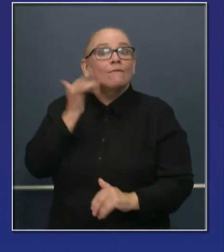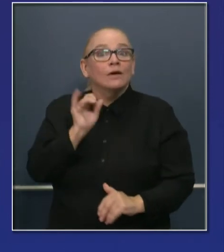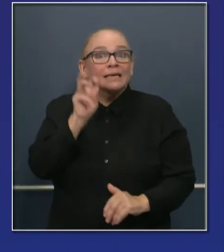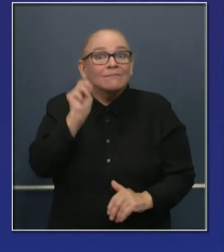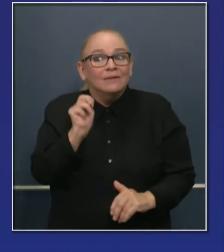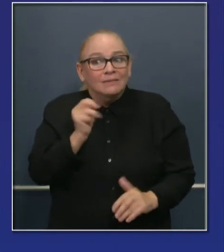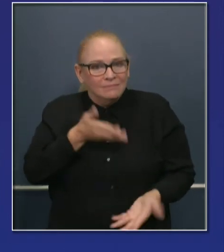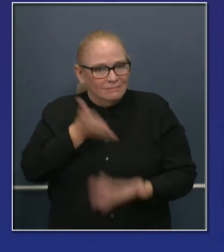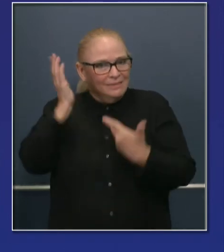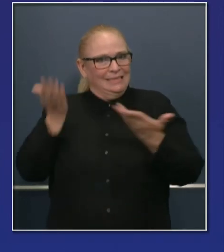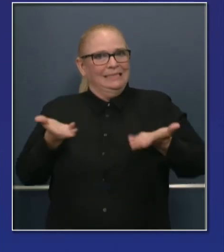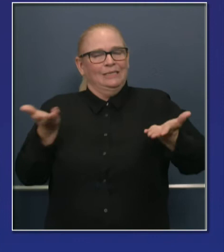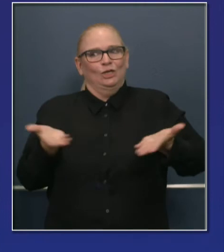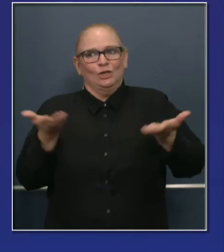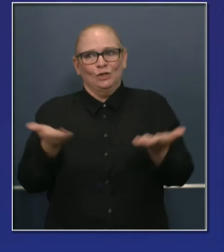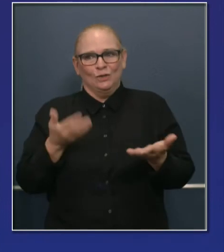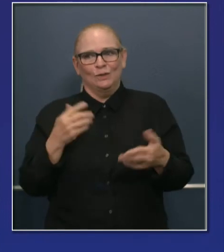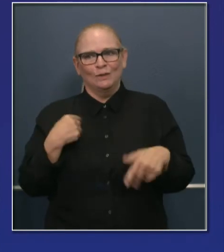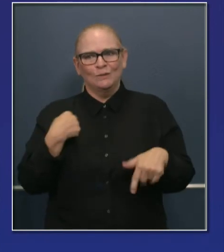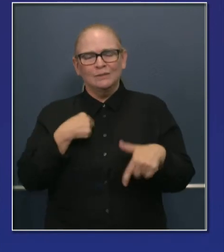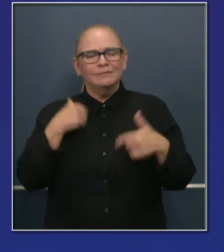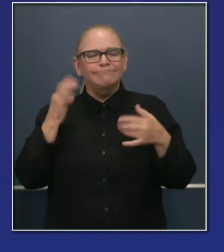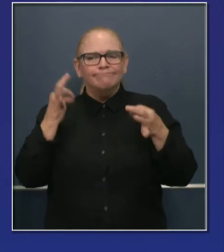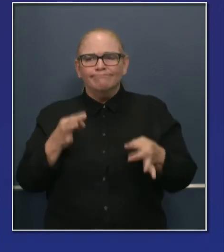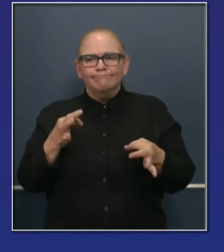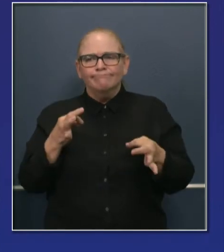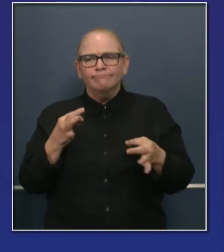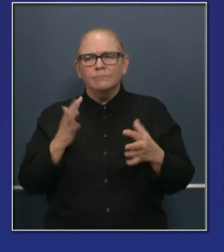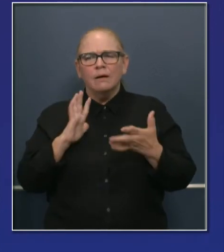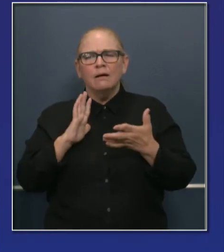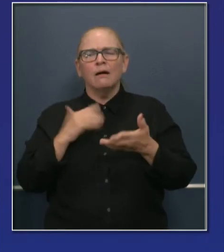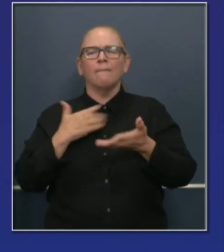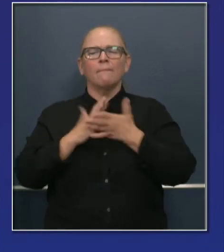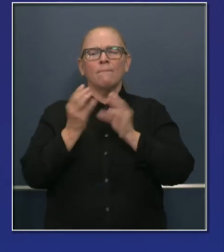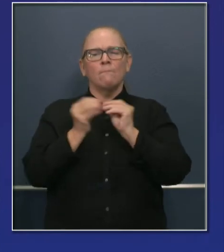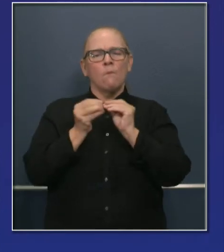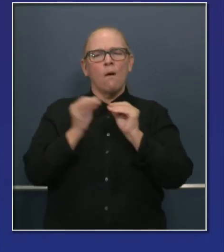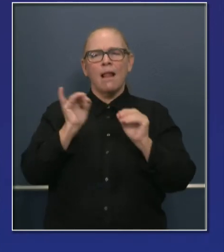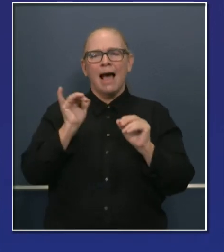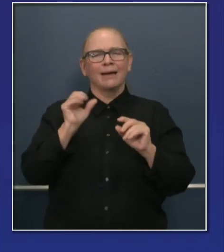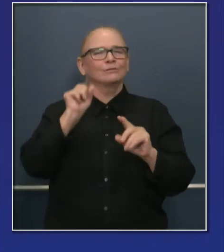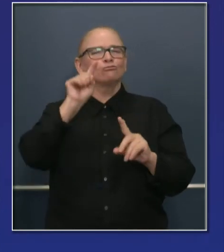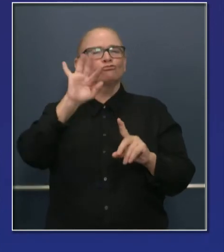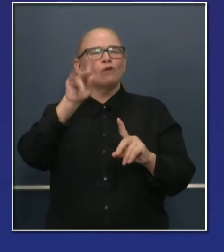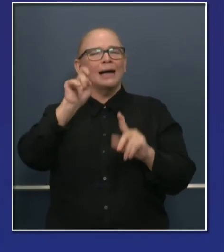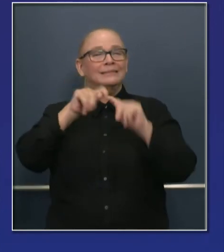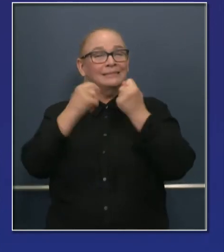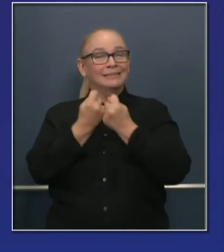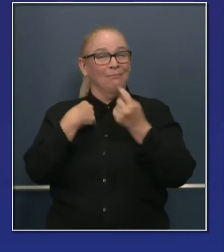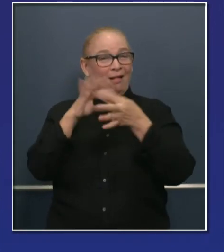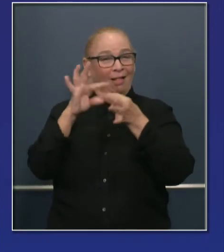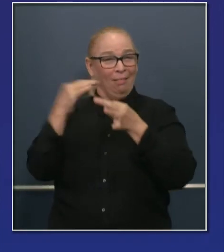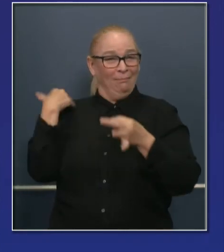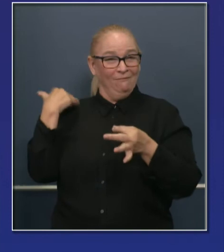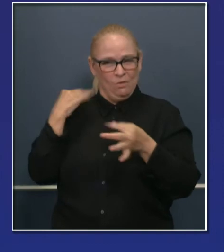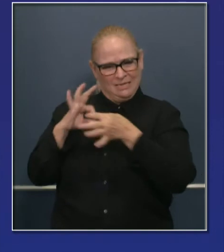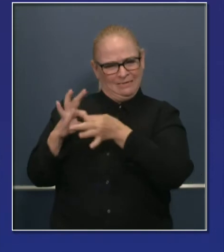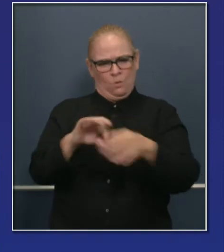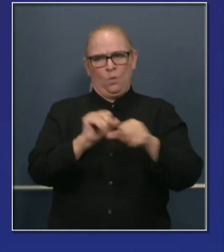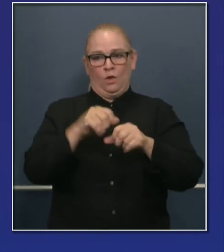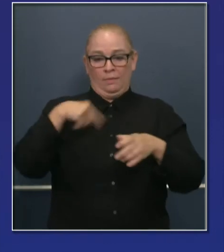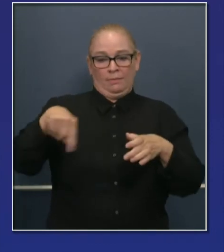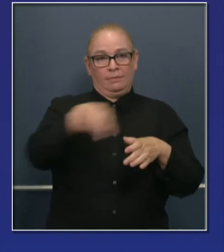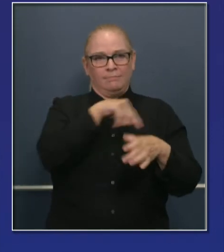our strategy in the county more as a strike team, more as a unified command approach, something you would see